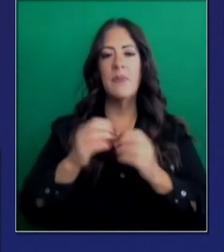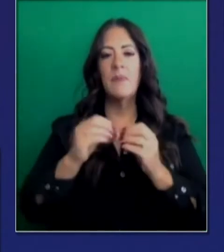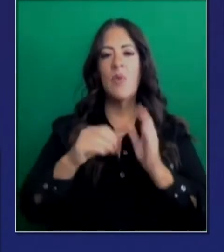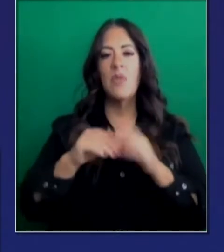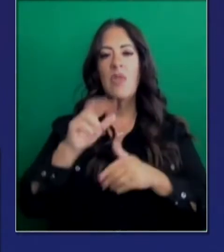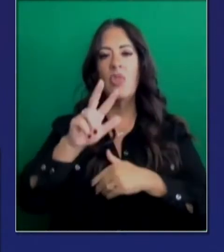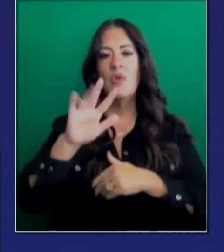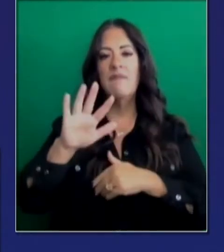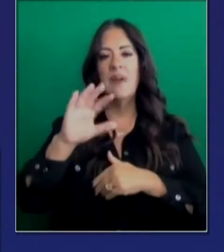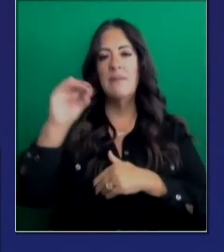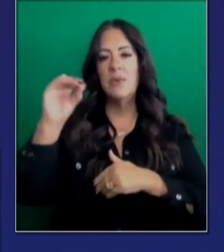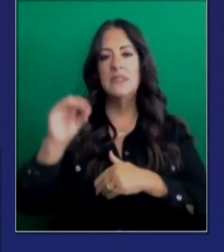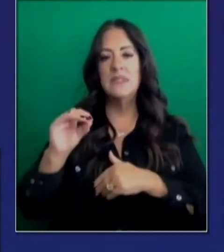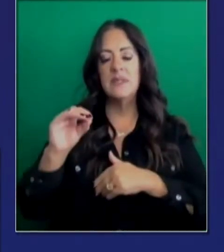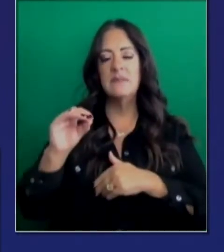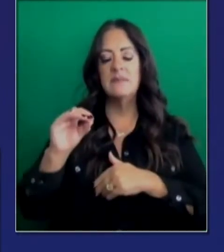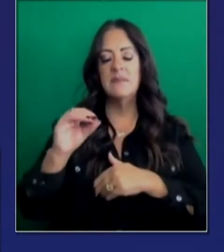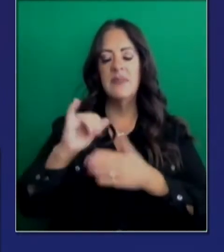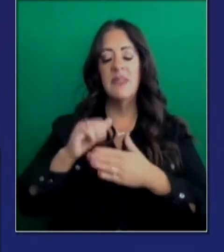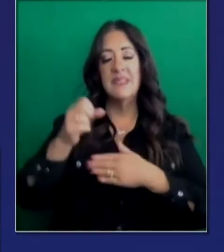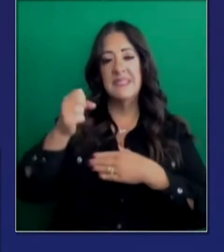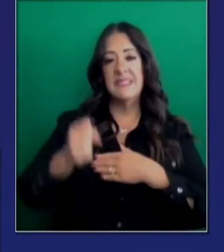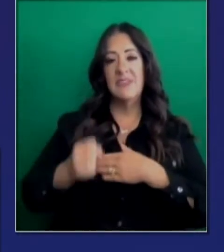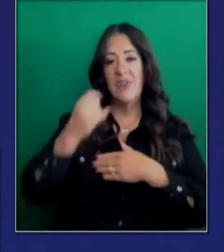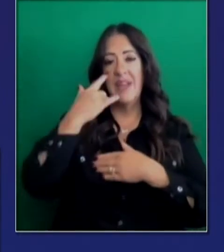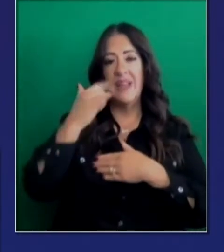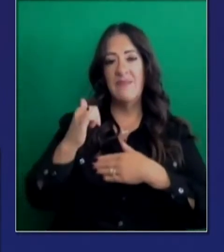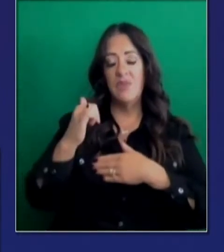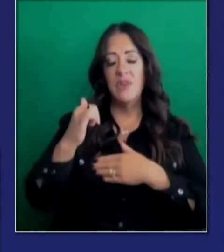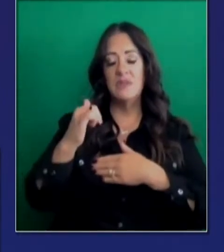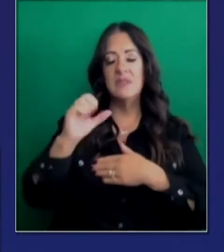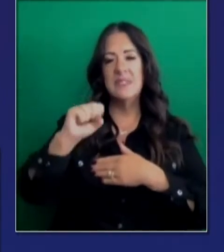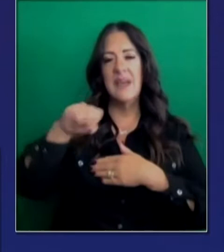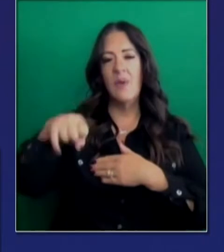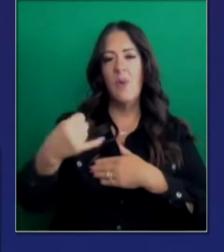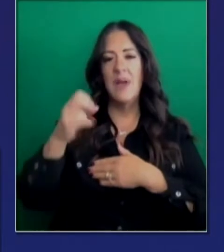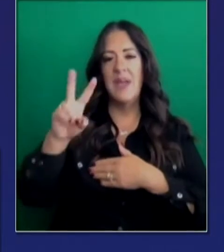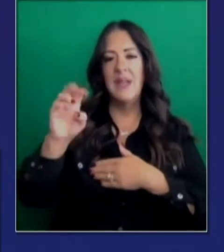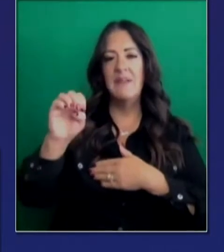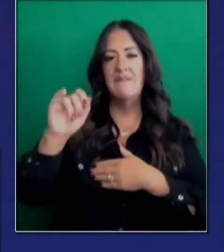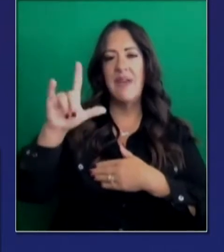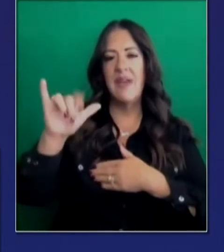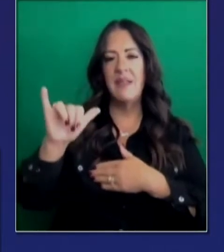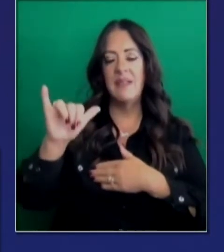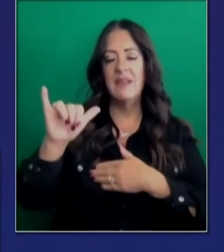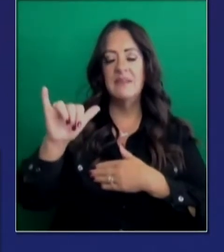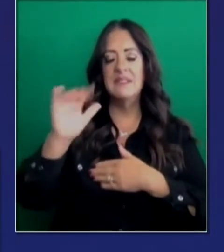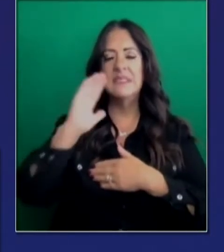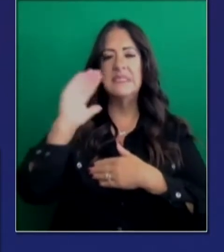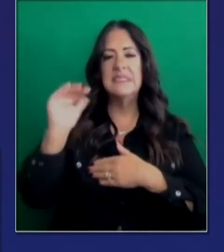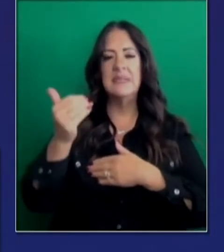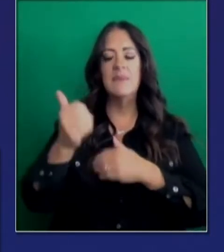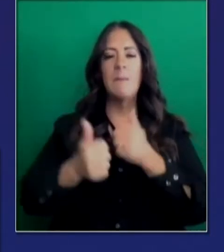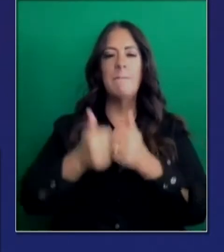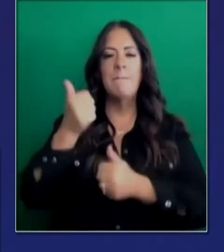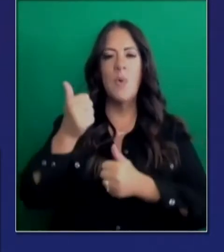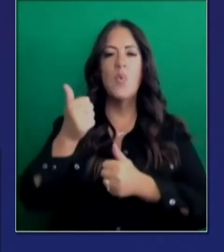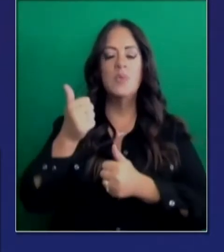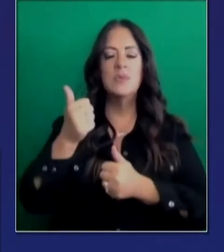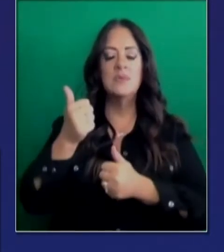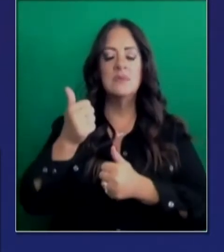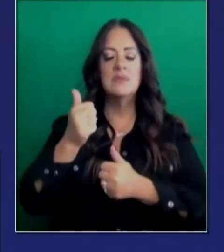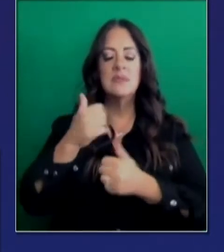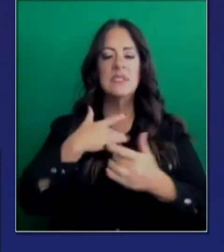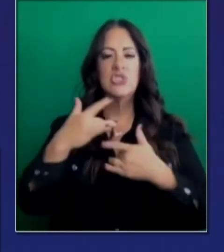case, that Southern California, San Joaquin Valley continue to be the hot spots for the state, particularly Southern California, in the San